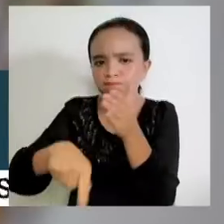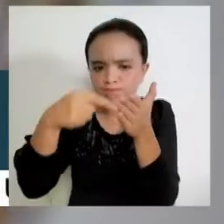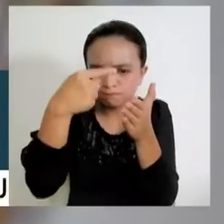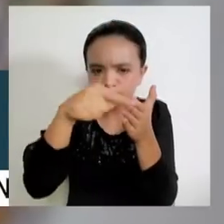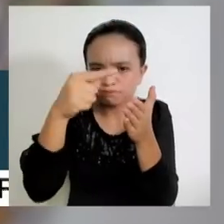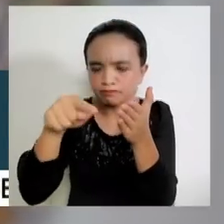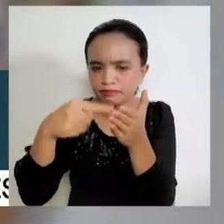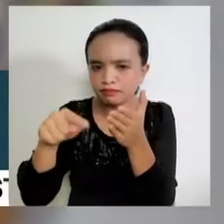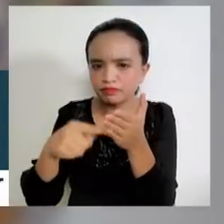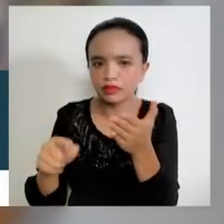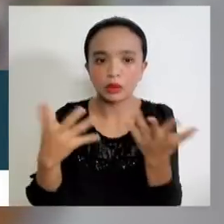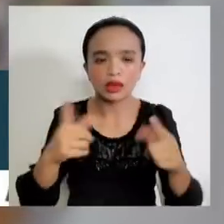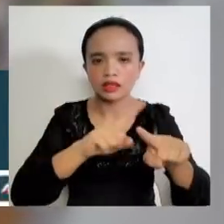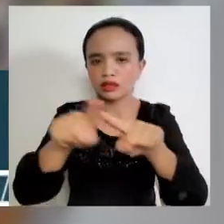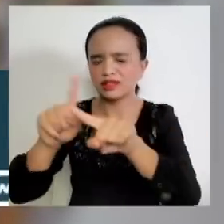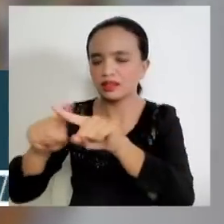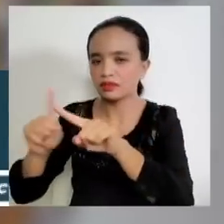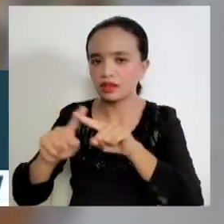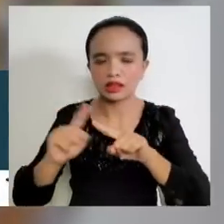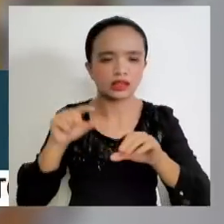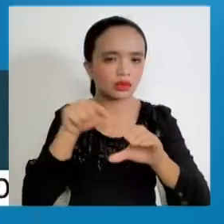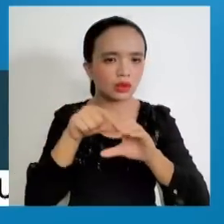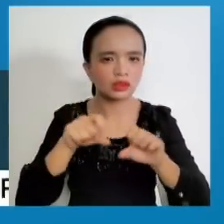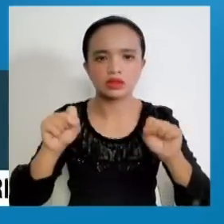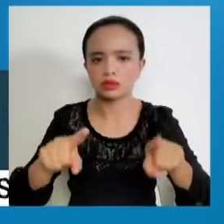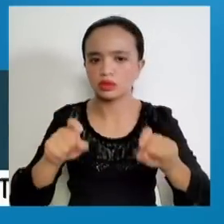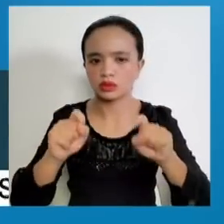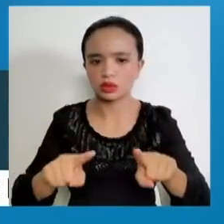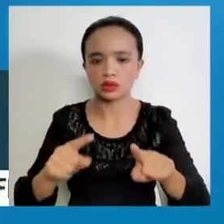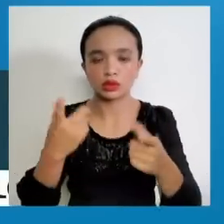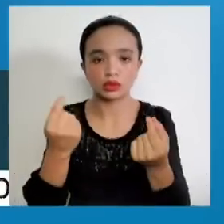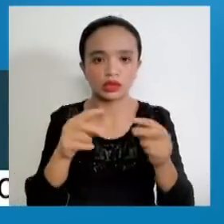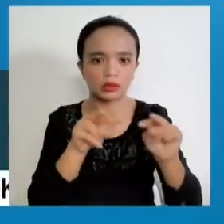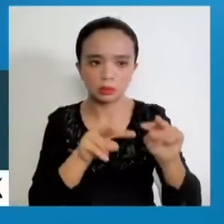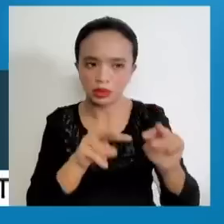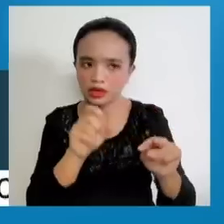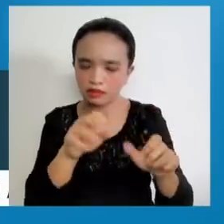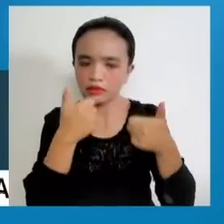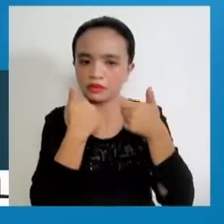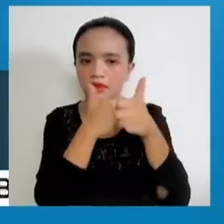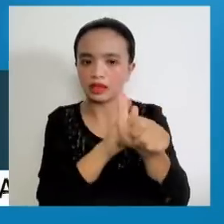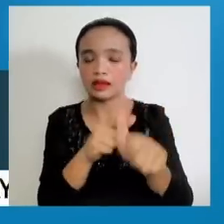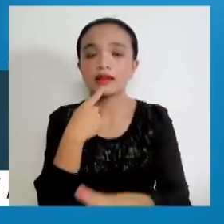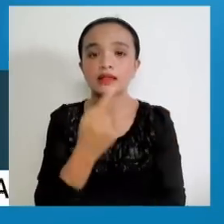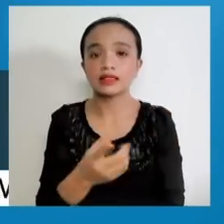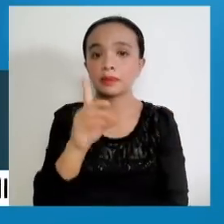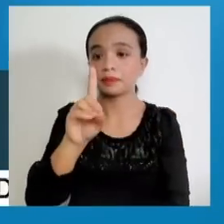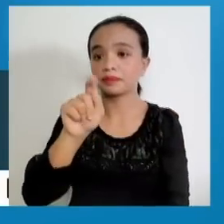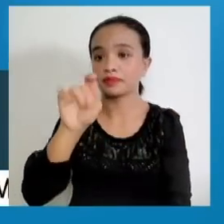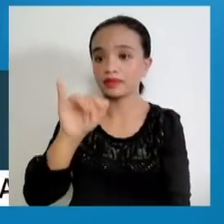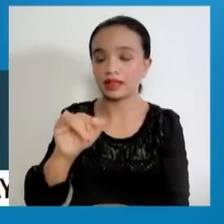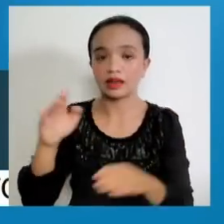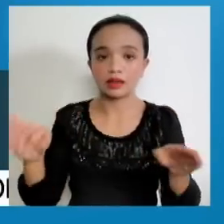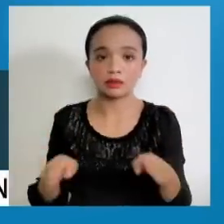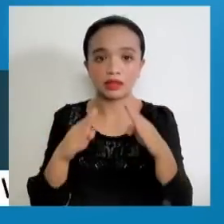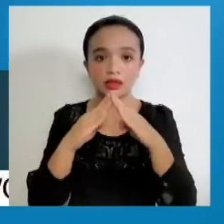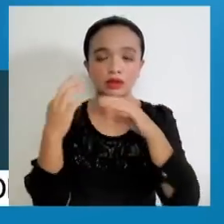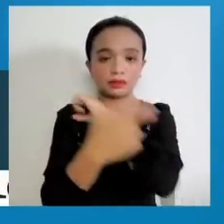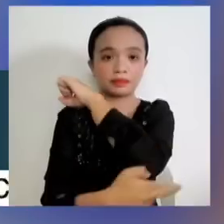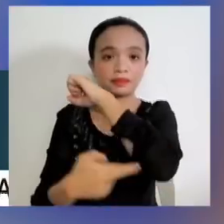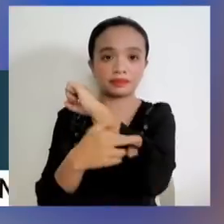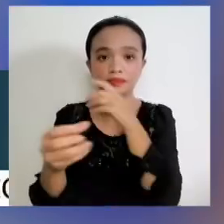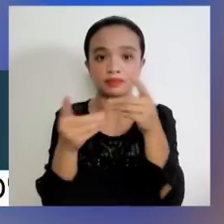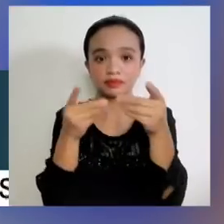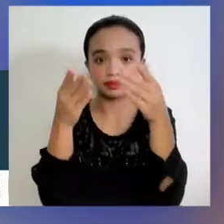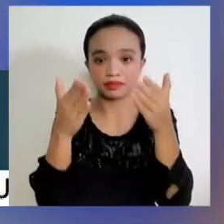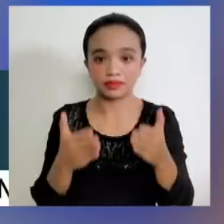in various stores in Albay to monitor price freeze compliance. According to DTI Bicol Regional Director Dean Donabol, the price